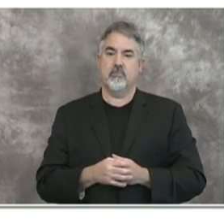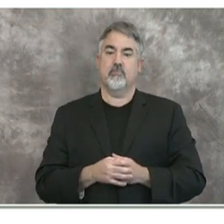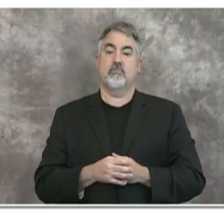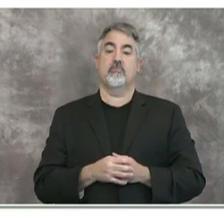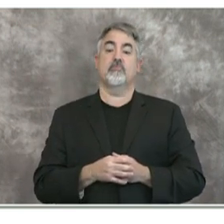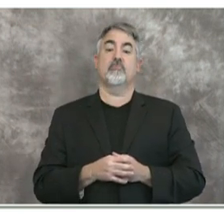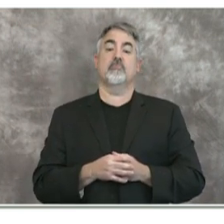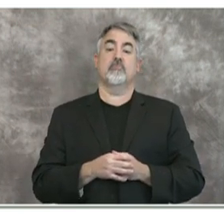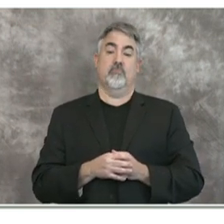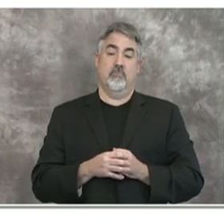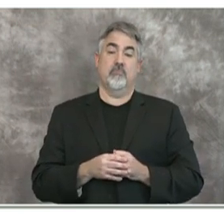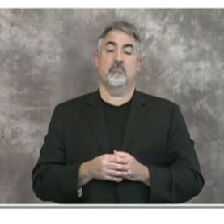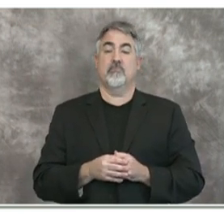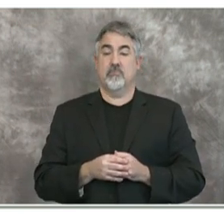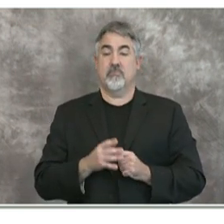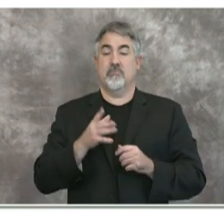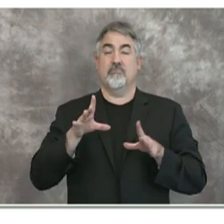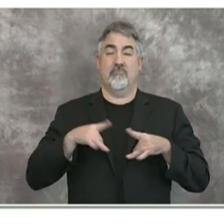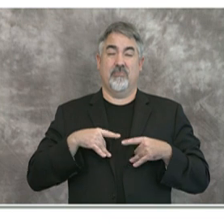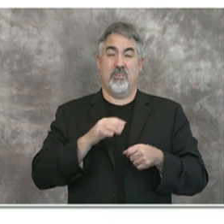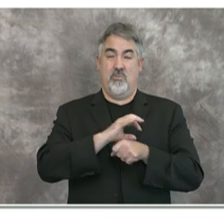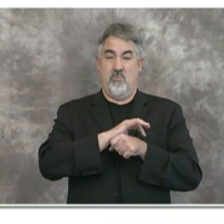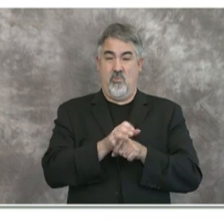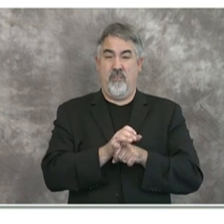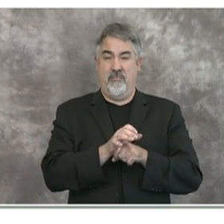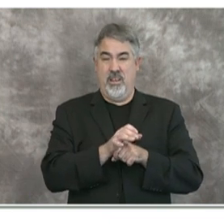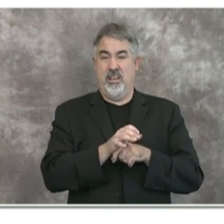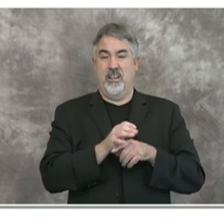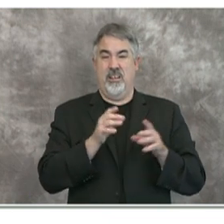of cases, ages 20 to 49 years